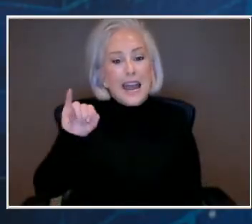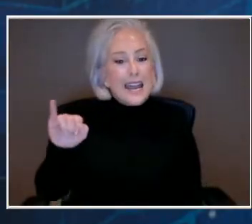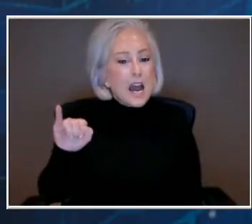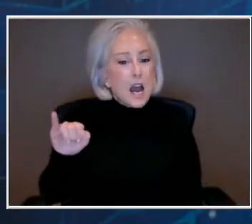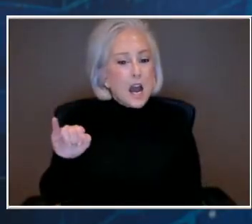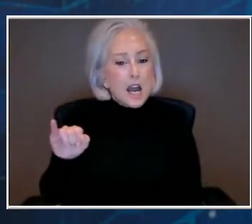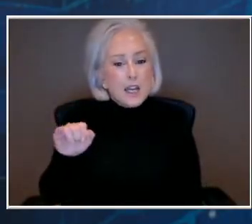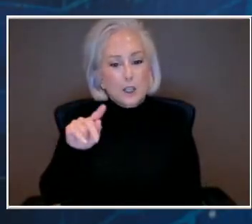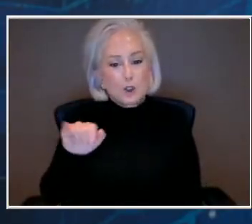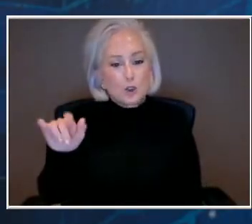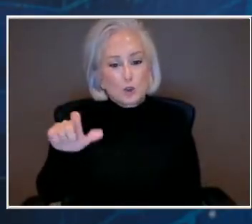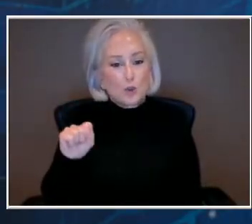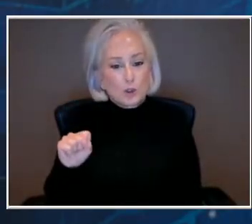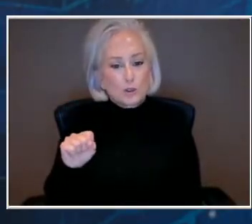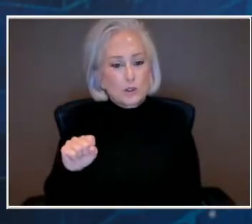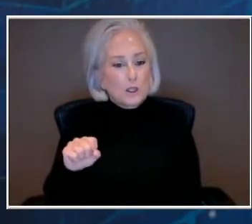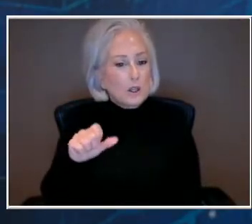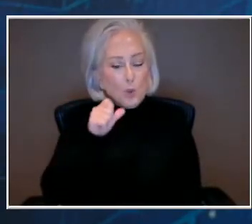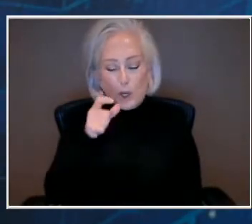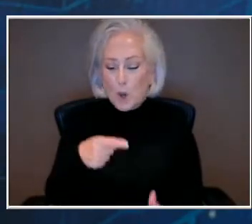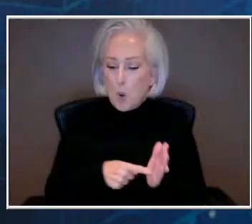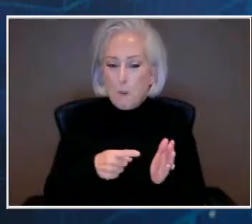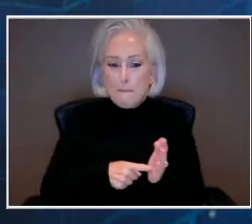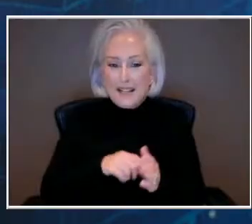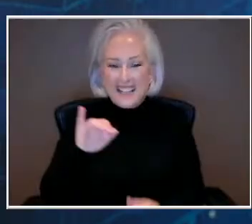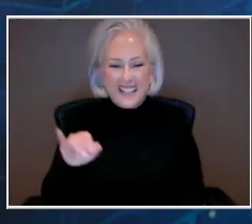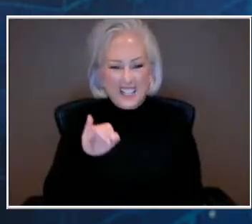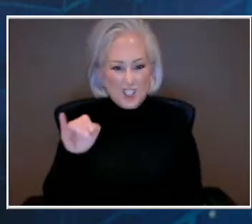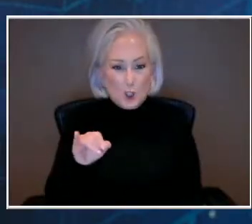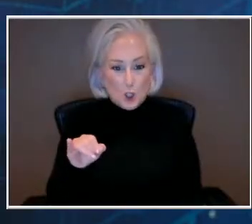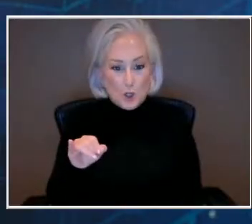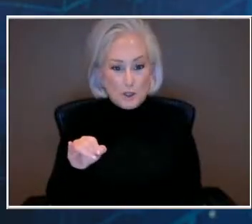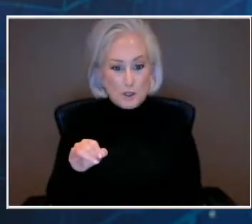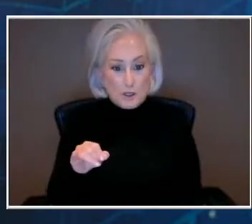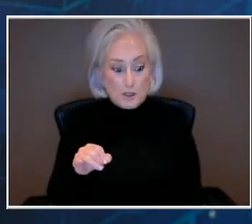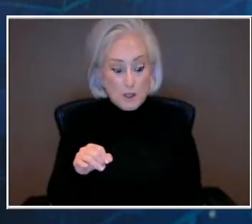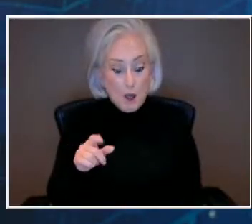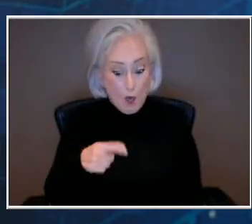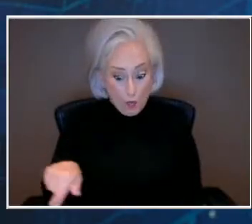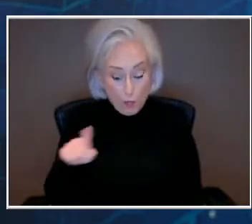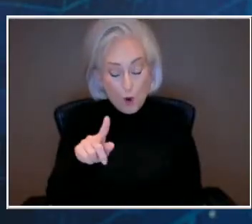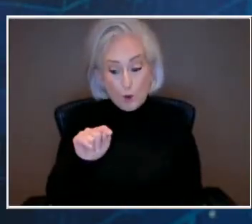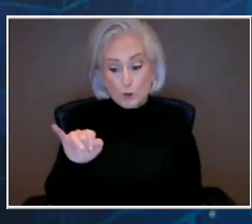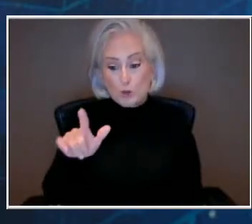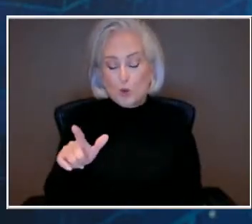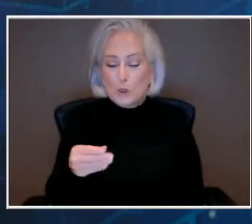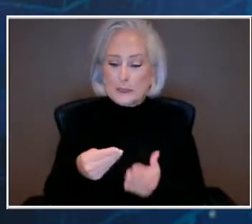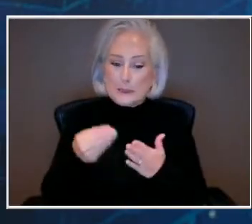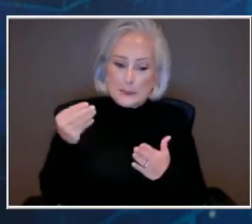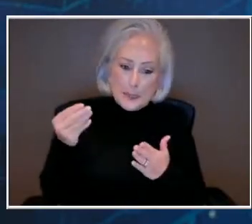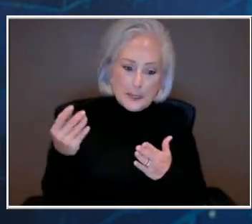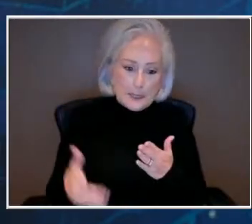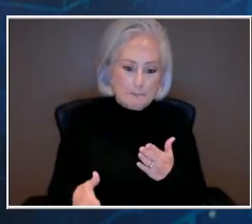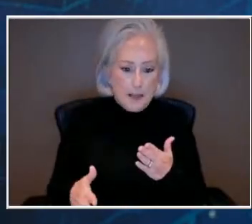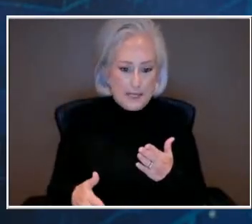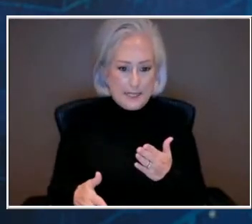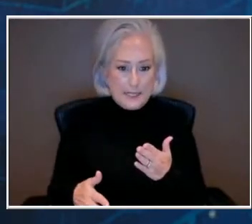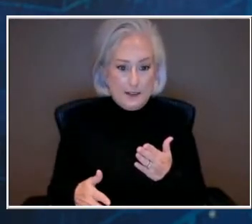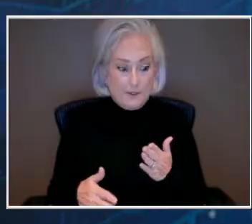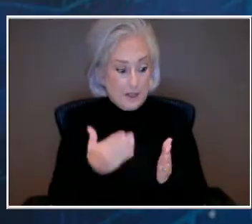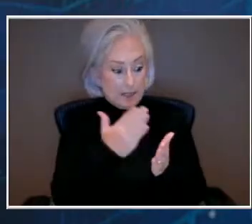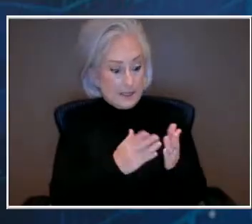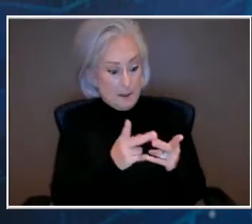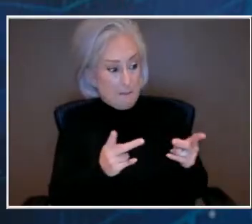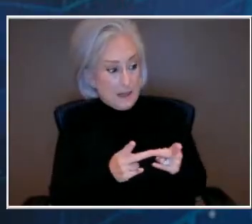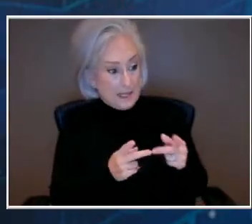We do not bill insurance. They're very expensive tools, and across the country, you will see some facilities charge a fee for